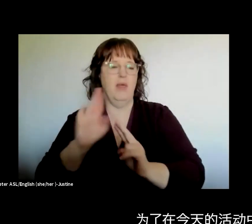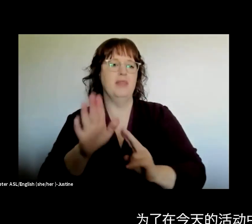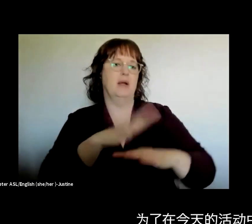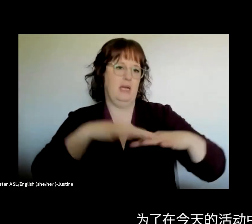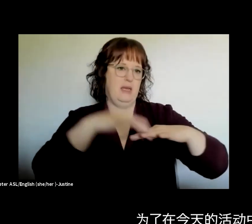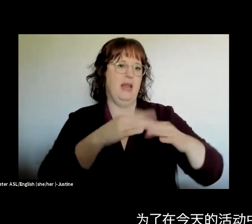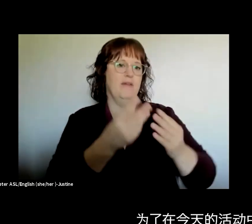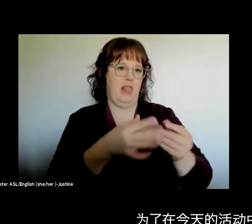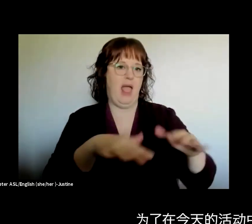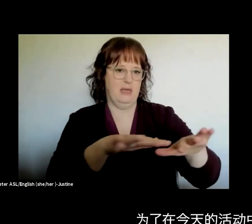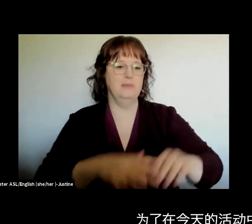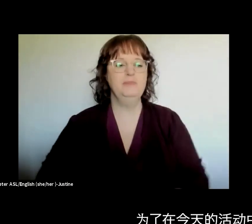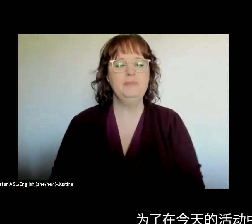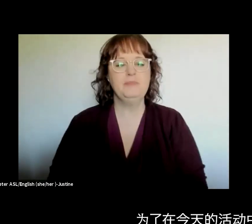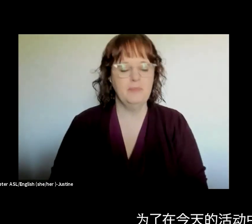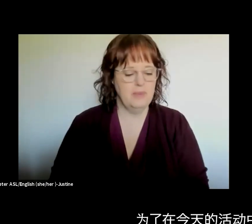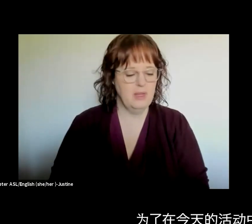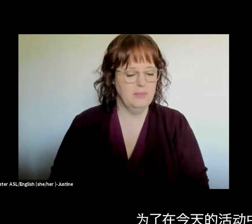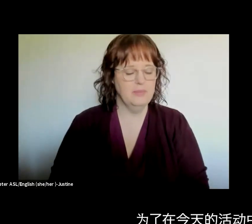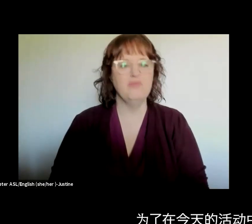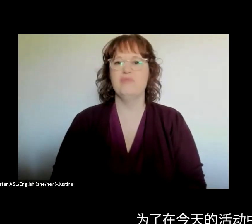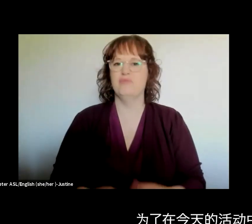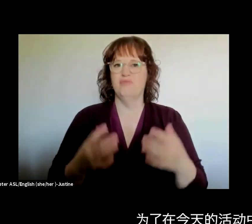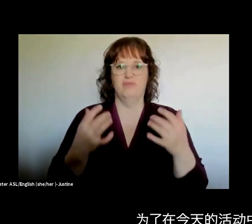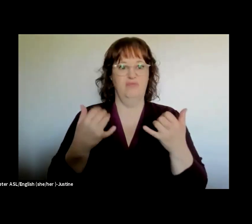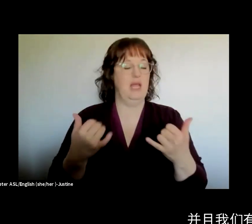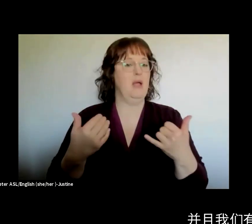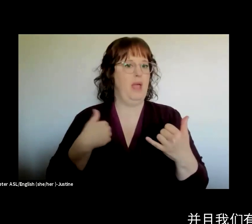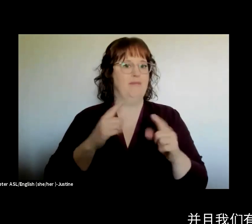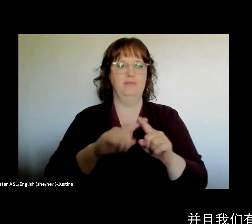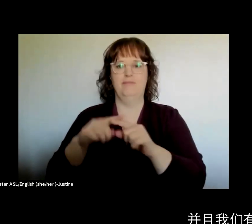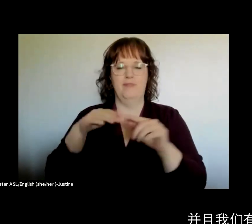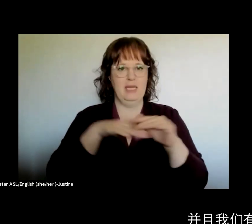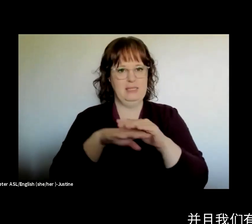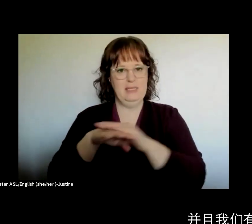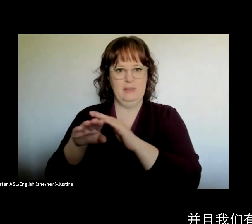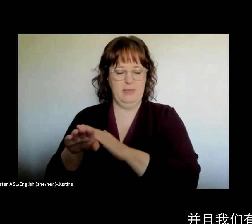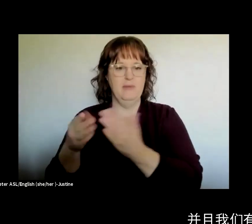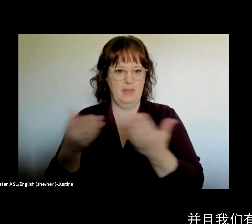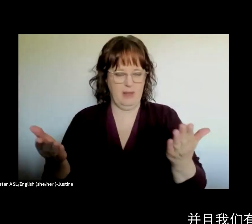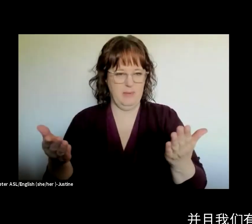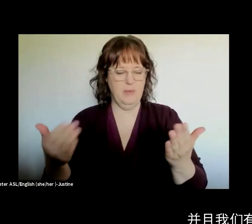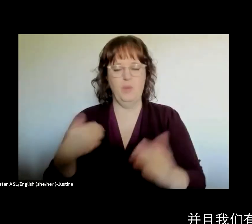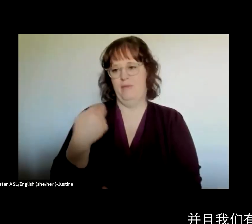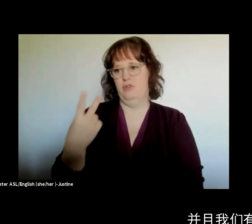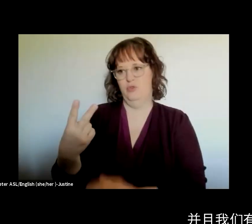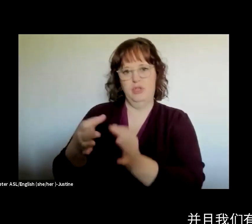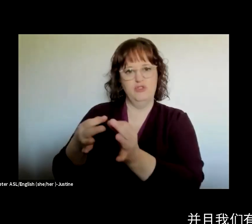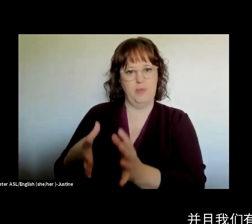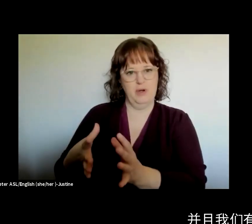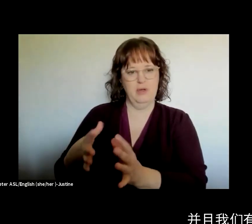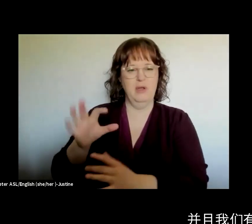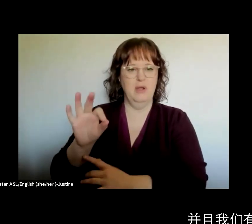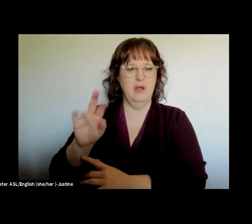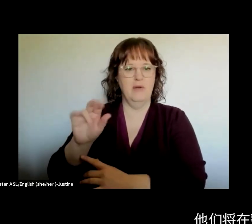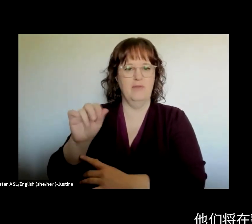To make today's event more accessible, we have a number of accessibility features. We are joined by two ASL interpreters, Français